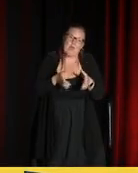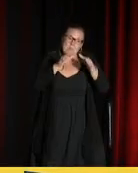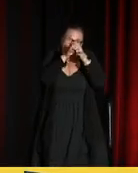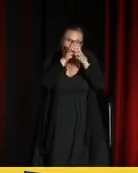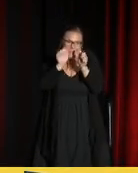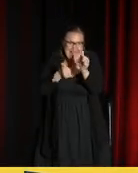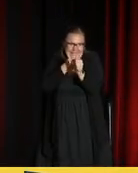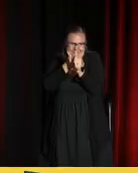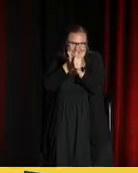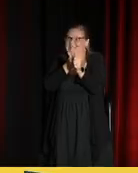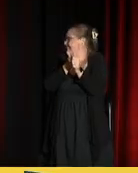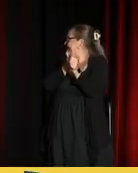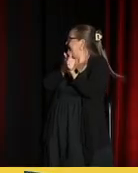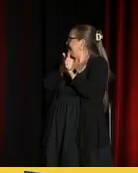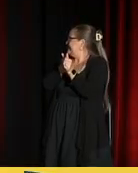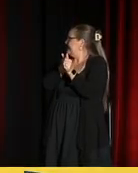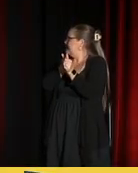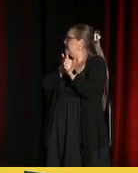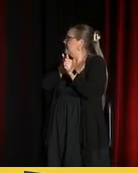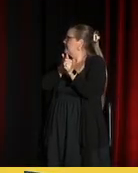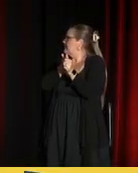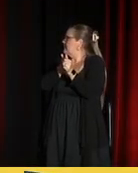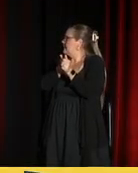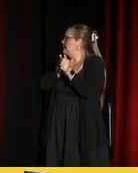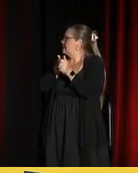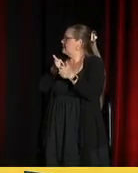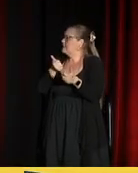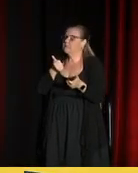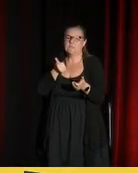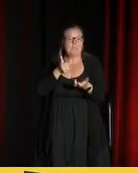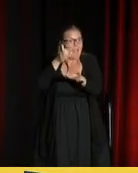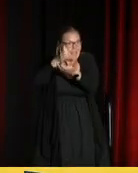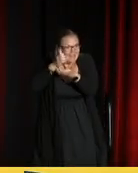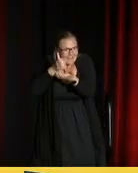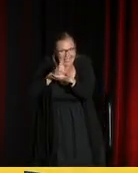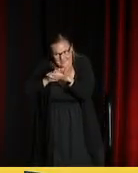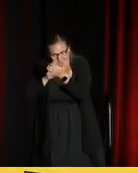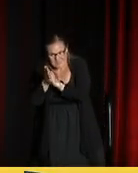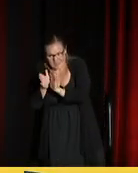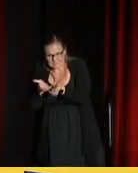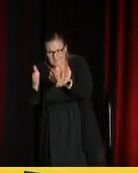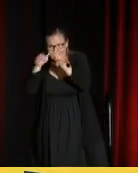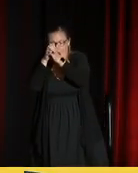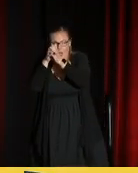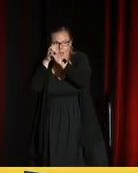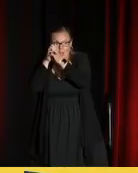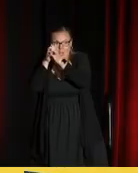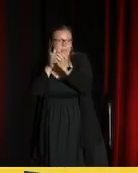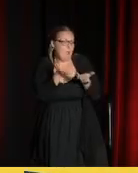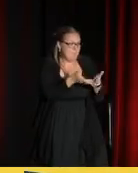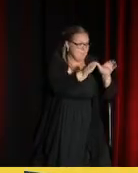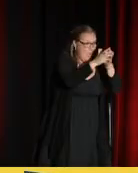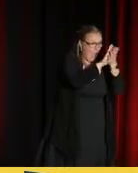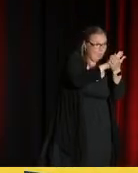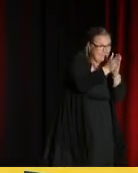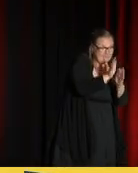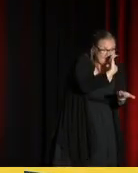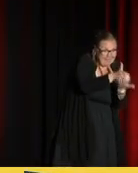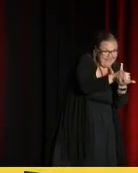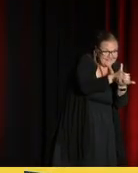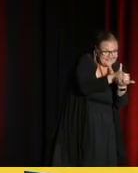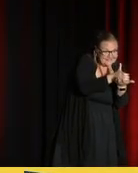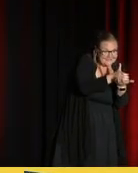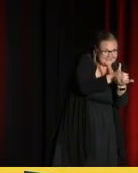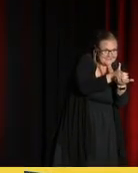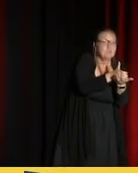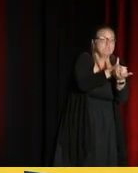away. See? Glass becomes a bottle, bottle becomes a glass.